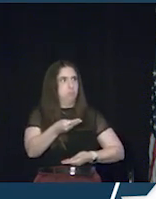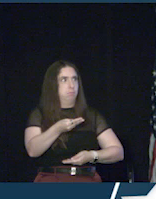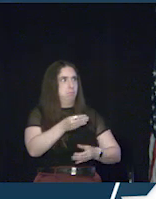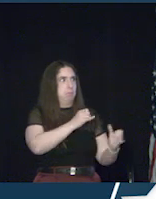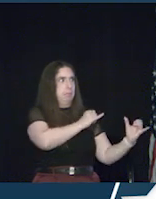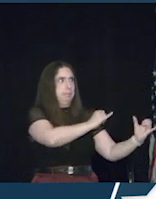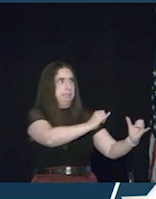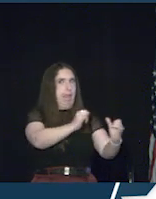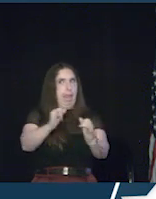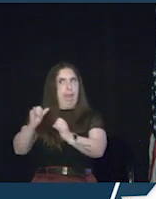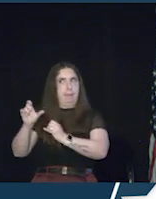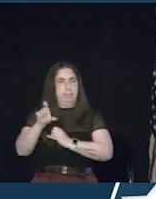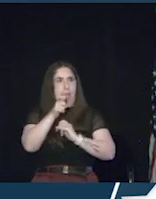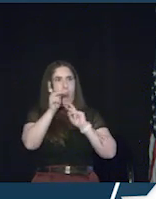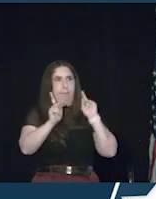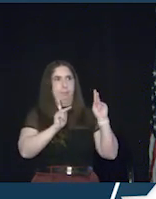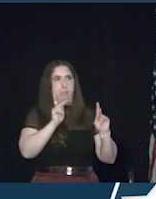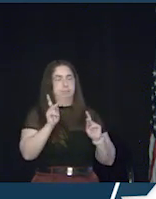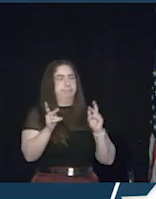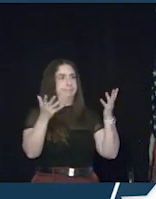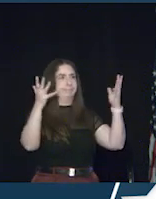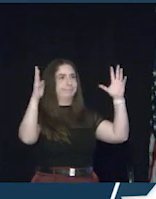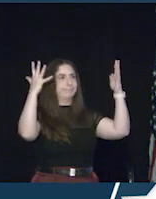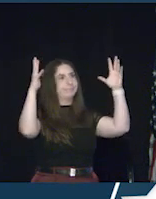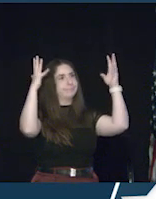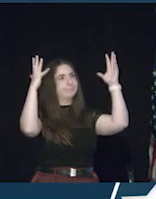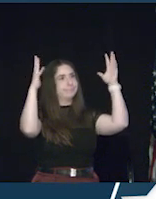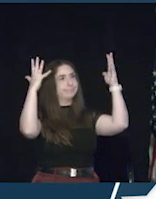else. Yeah.